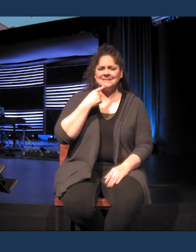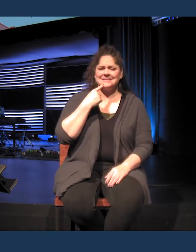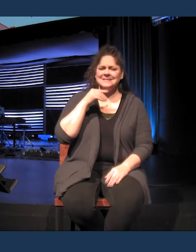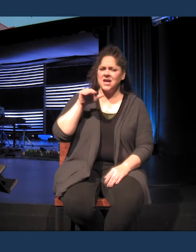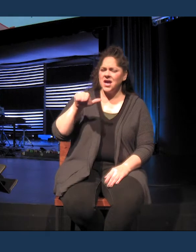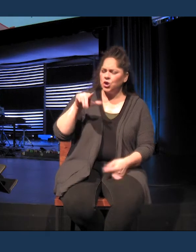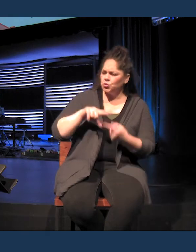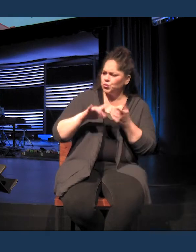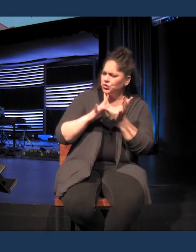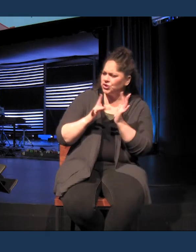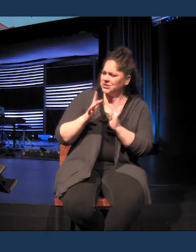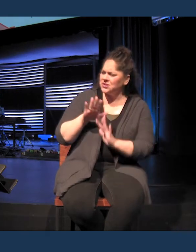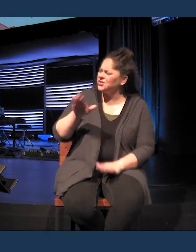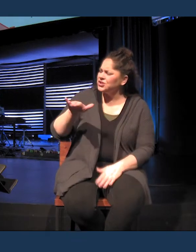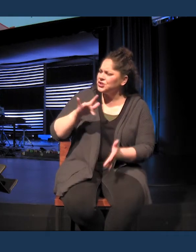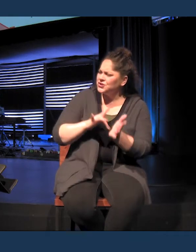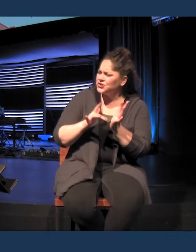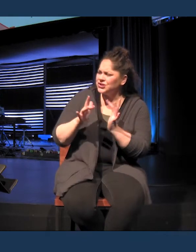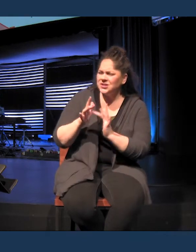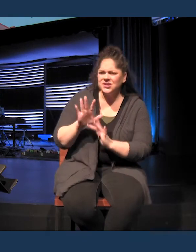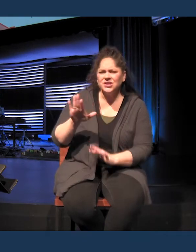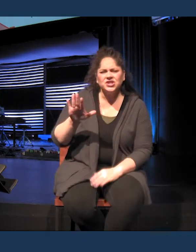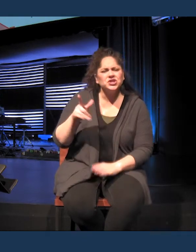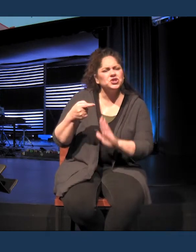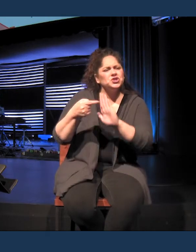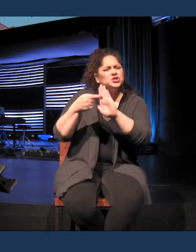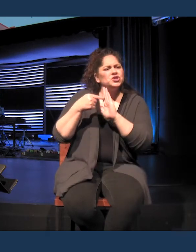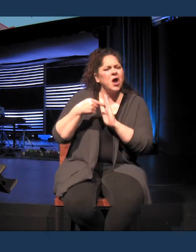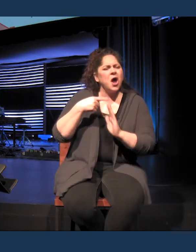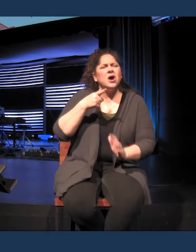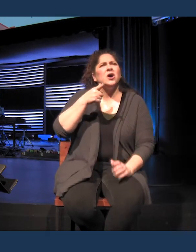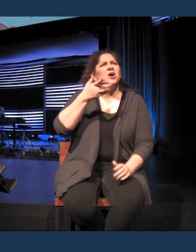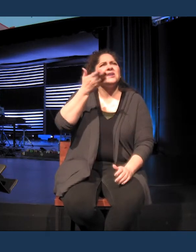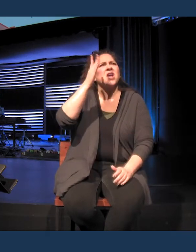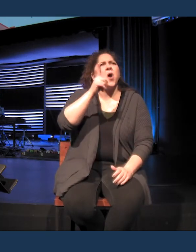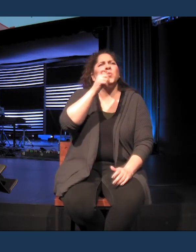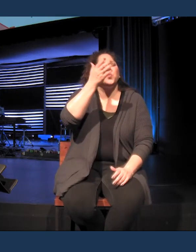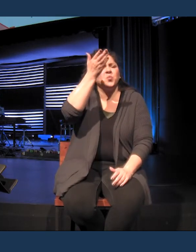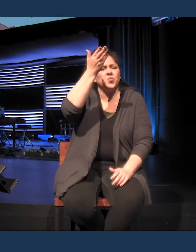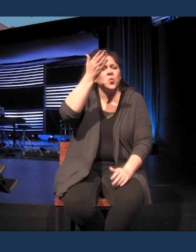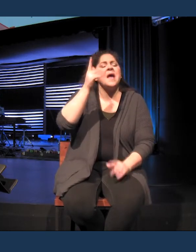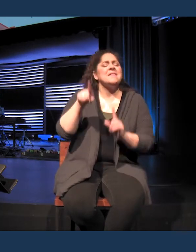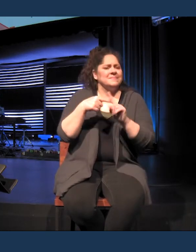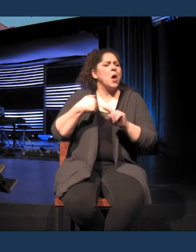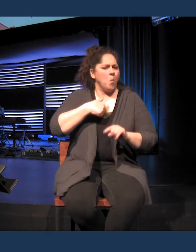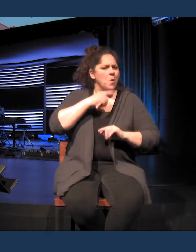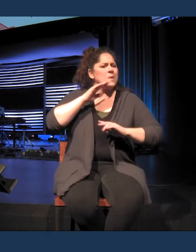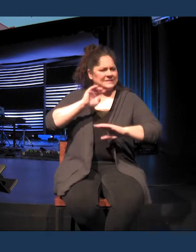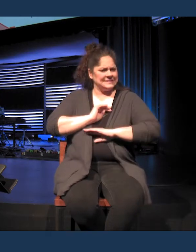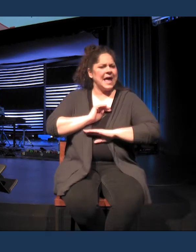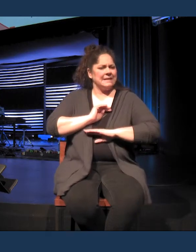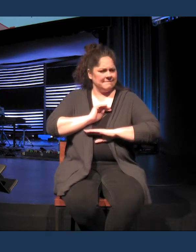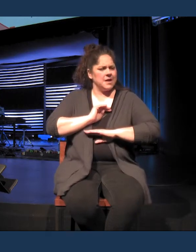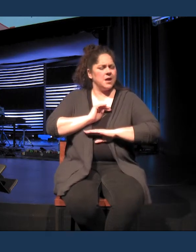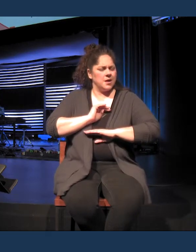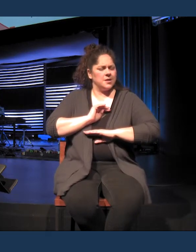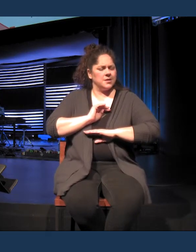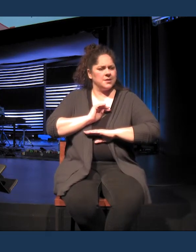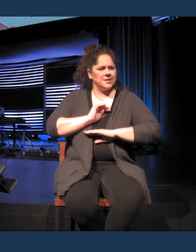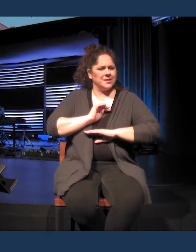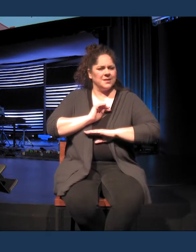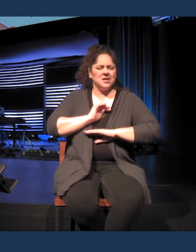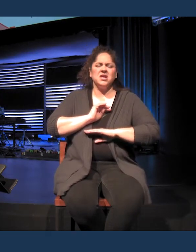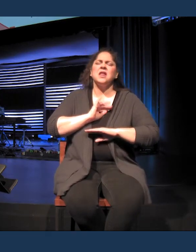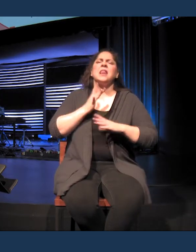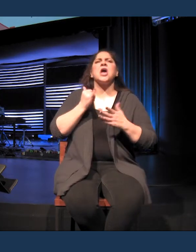to Jesus, Jesus, just show us the Father, and we will be satisfied. In other